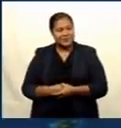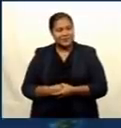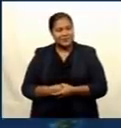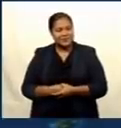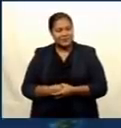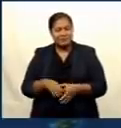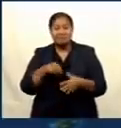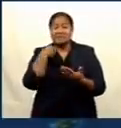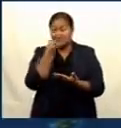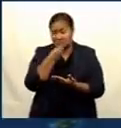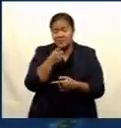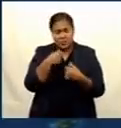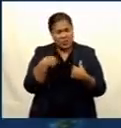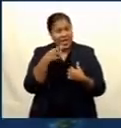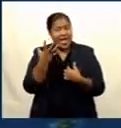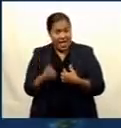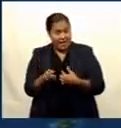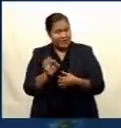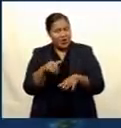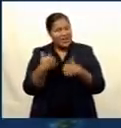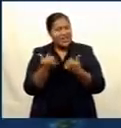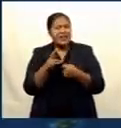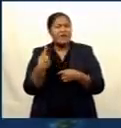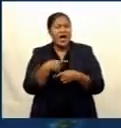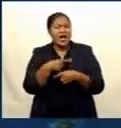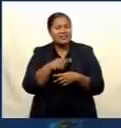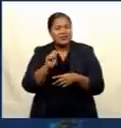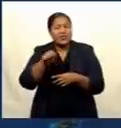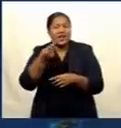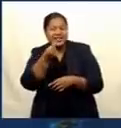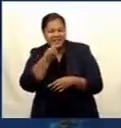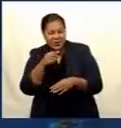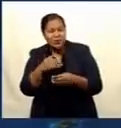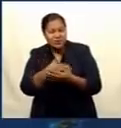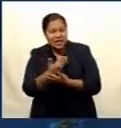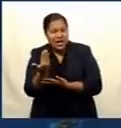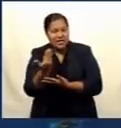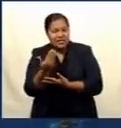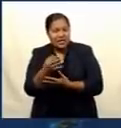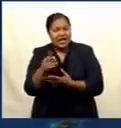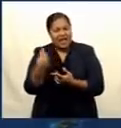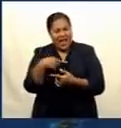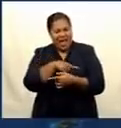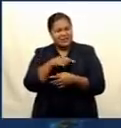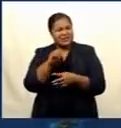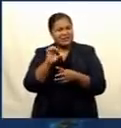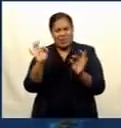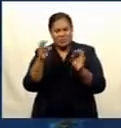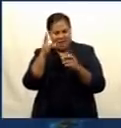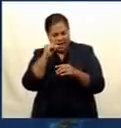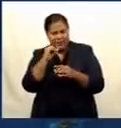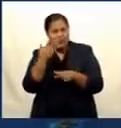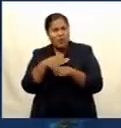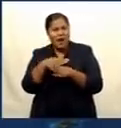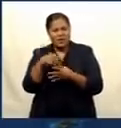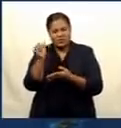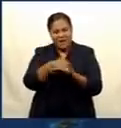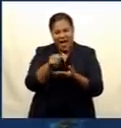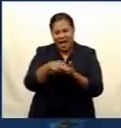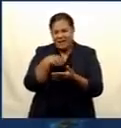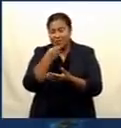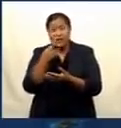The food we have, it's not enough to last us in the next few days. Also, with us not being able to work to buy basic necessities